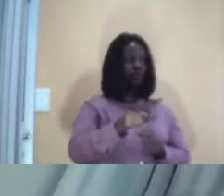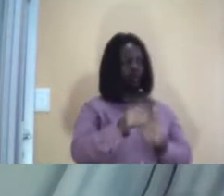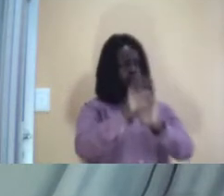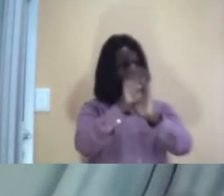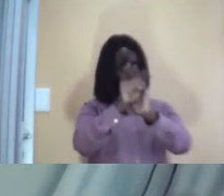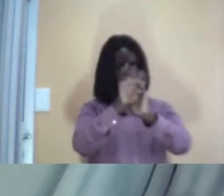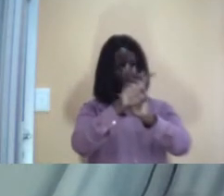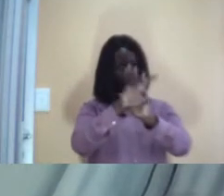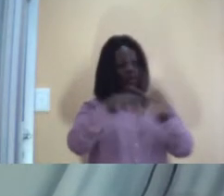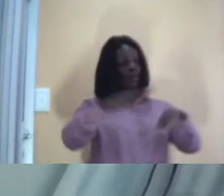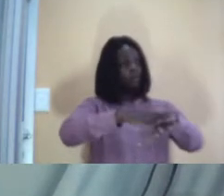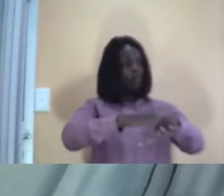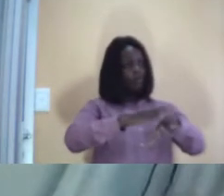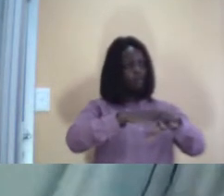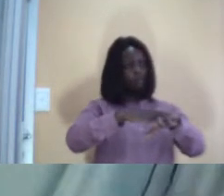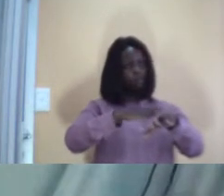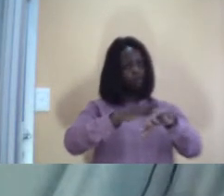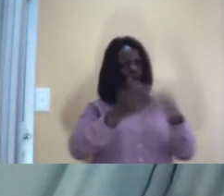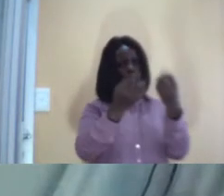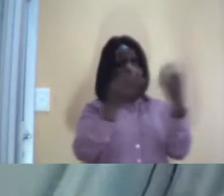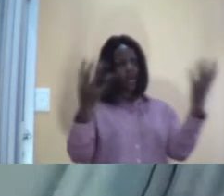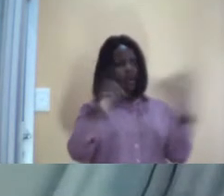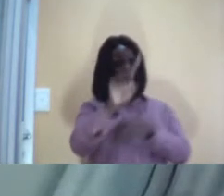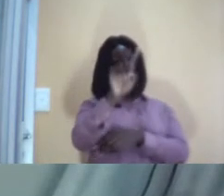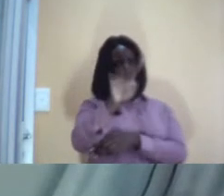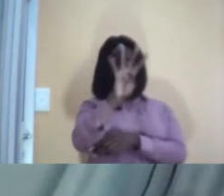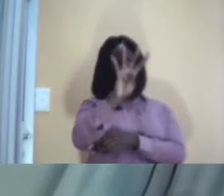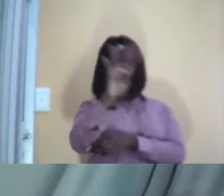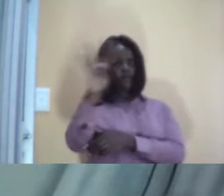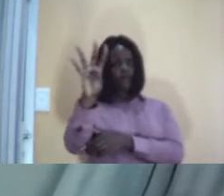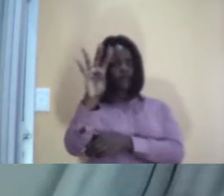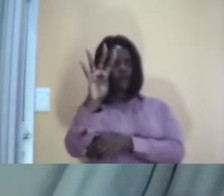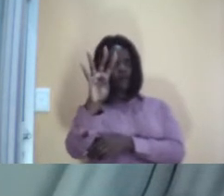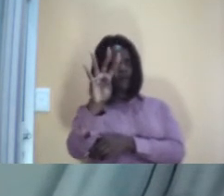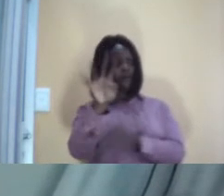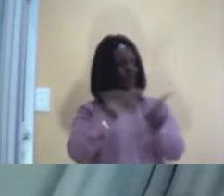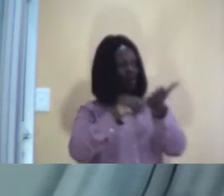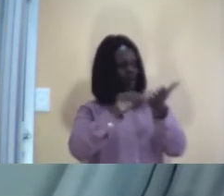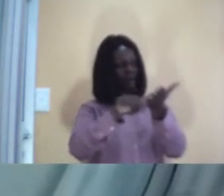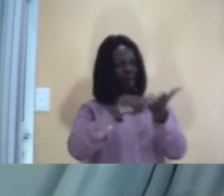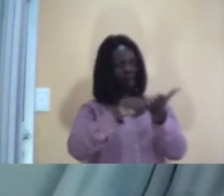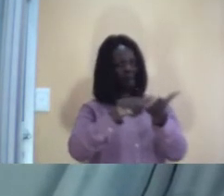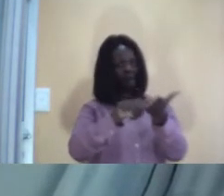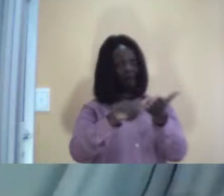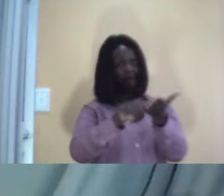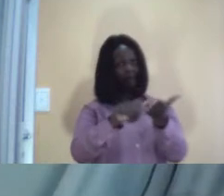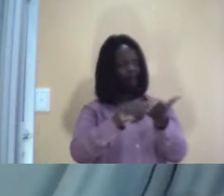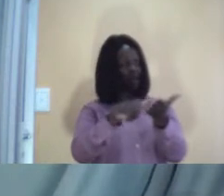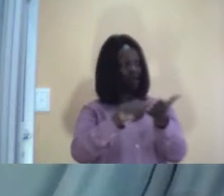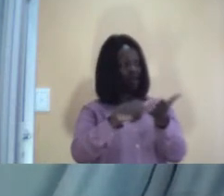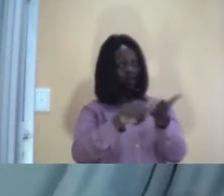As well as increasing by the 144 in the number of